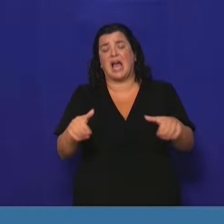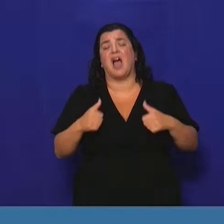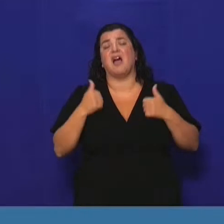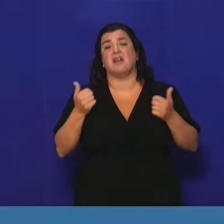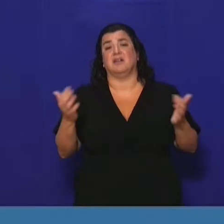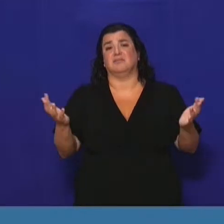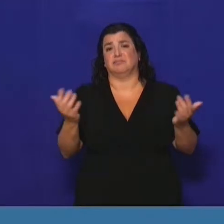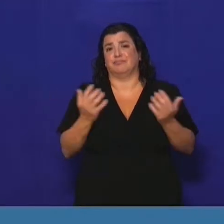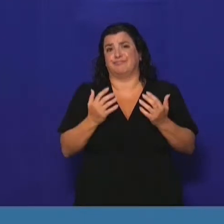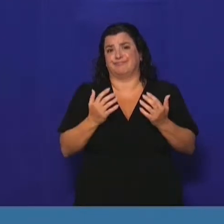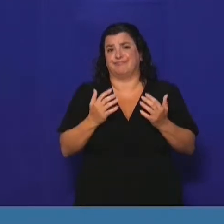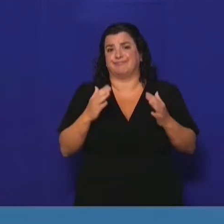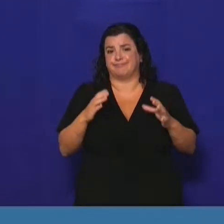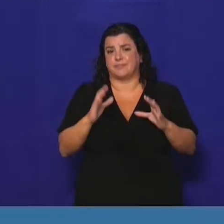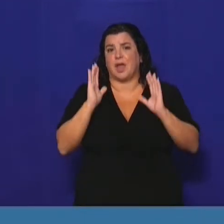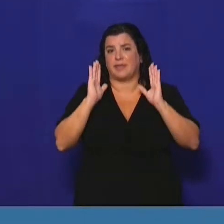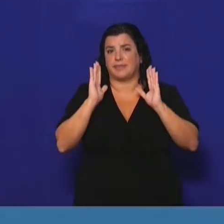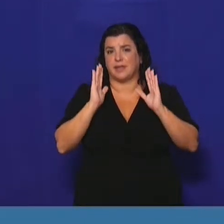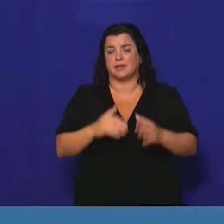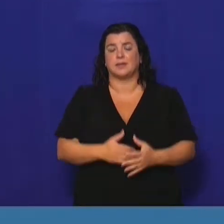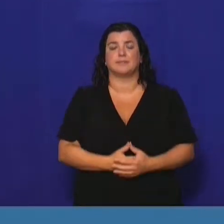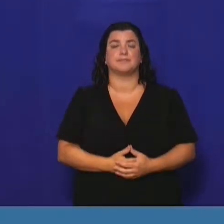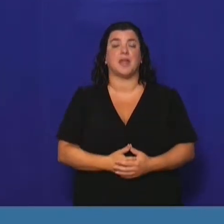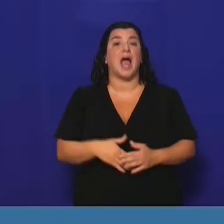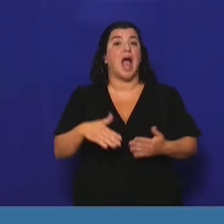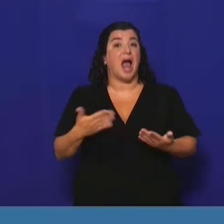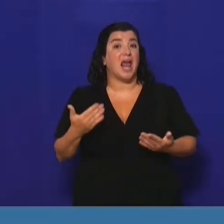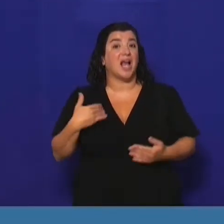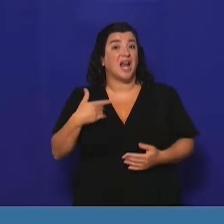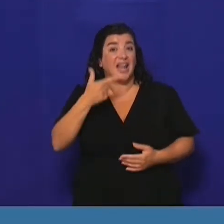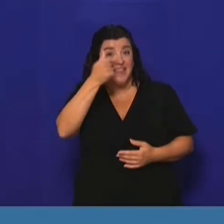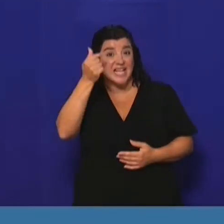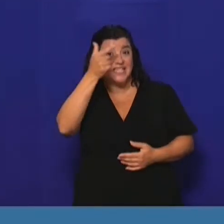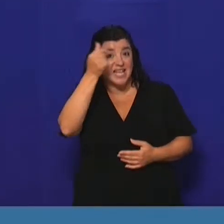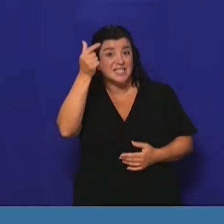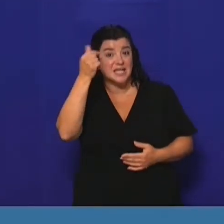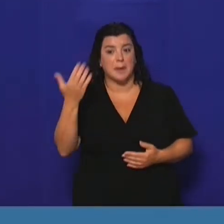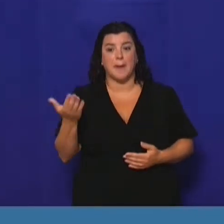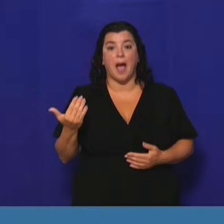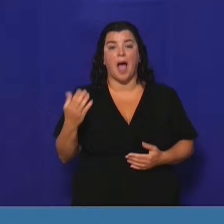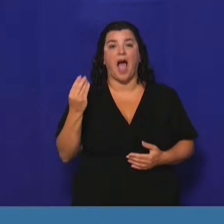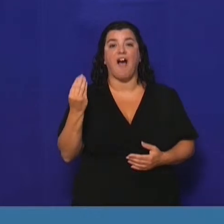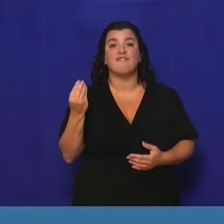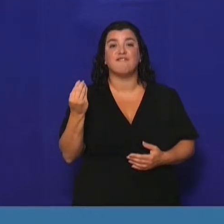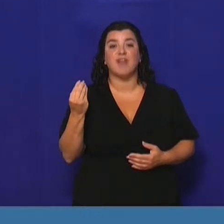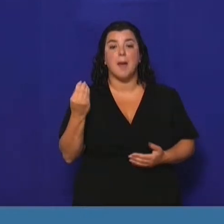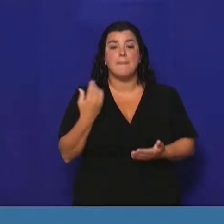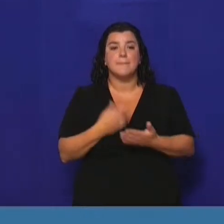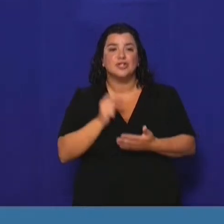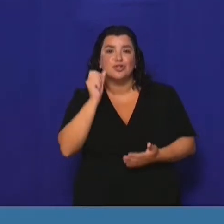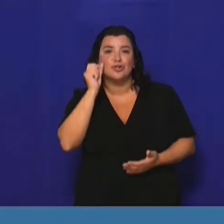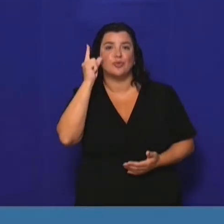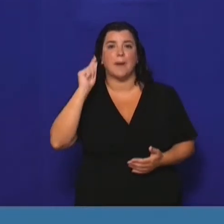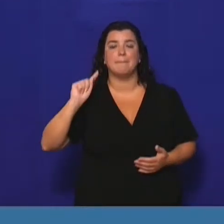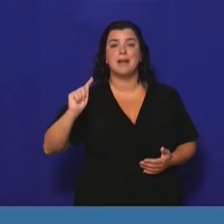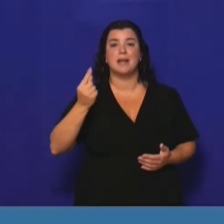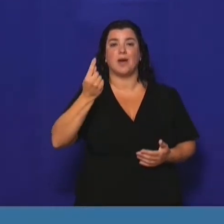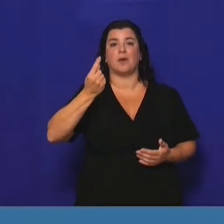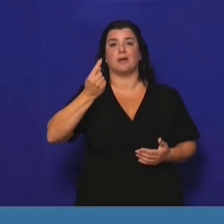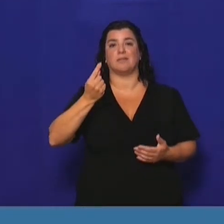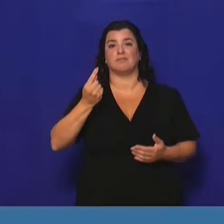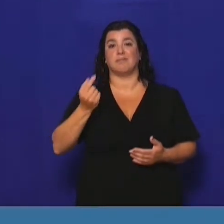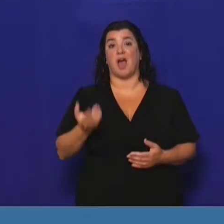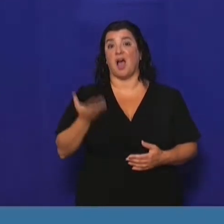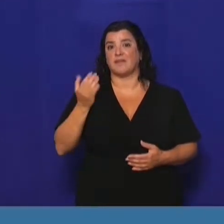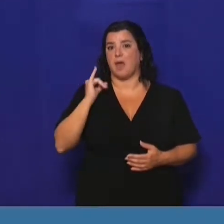aħna l-istrateġija tagħna tal-ittestjar li inti n-nies taqbadhom kmieni mill-ewwel. Iktar tinkwieta li jkollok każijiet li mhux